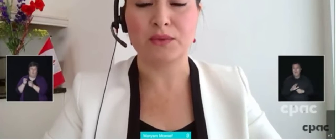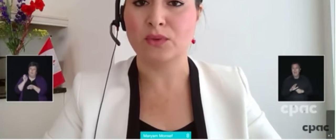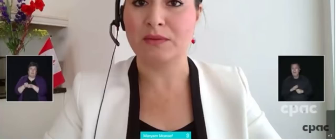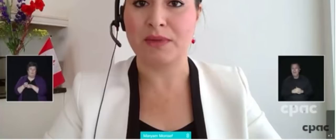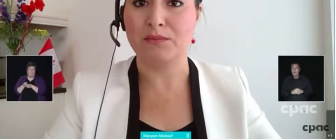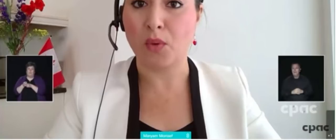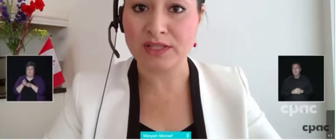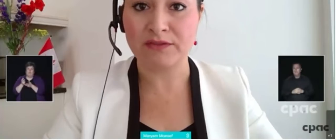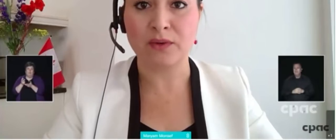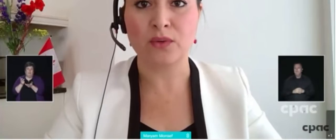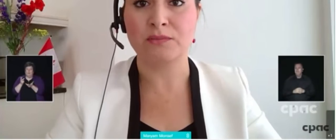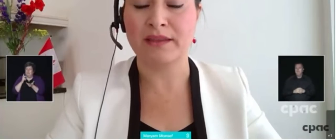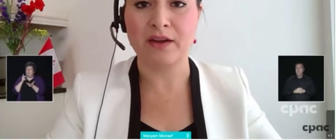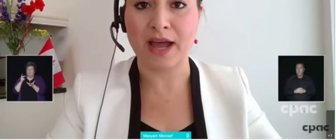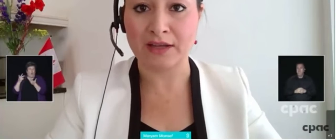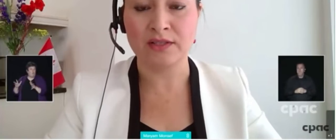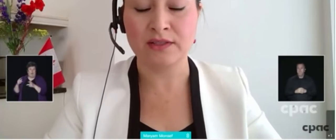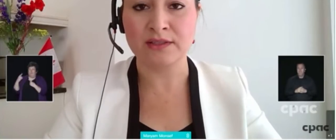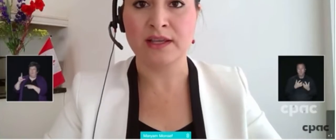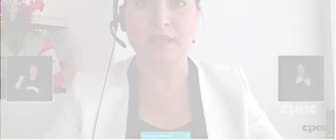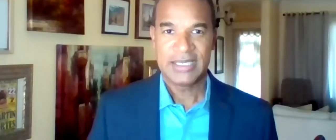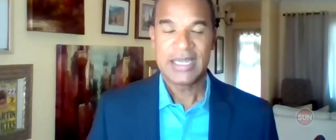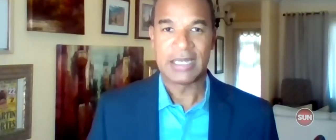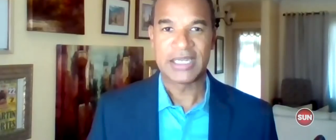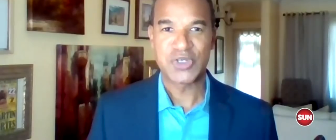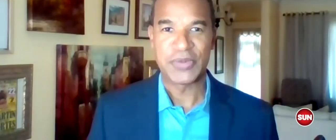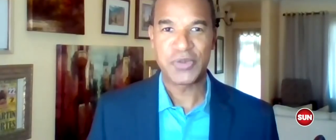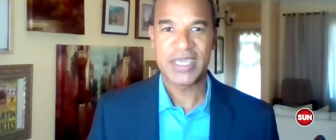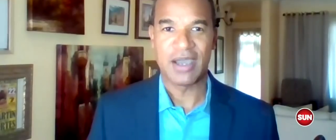operation that was only made more difficult by their actions.